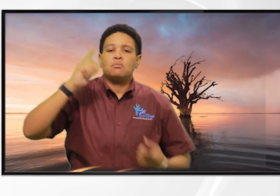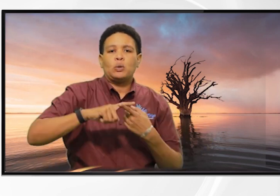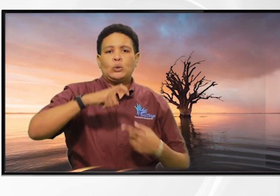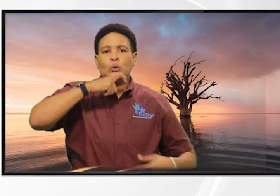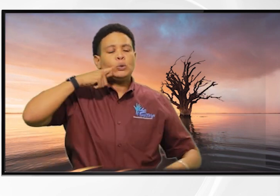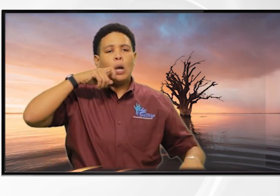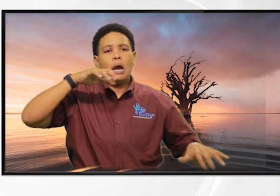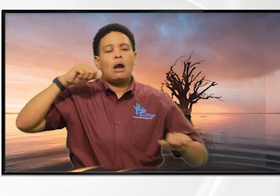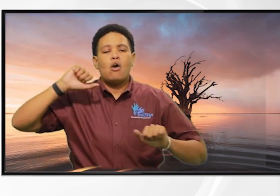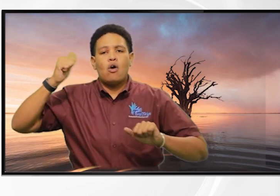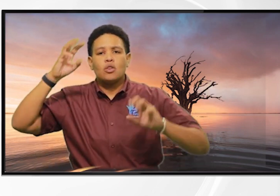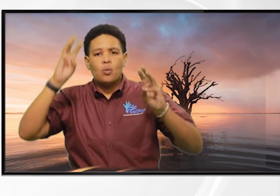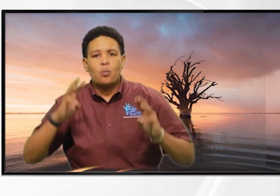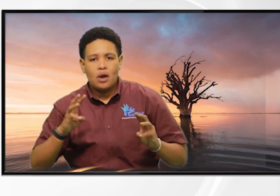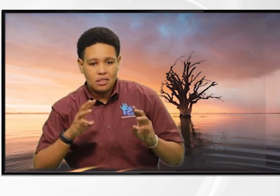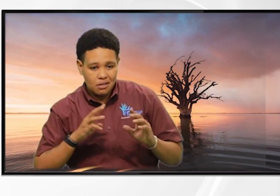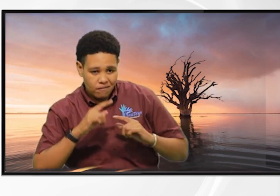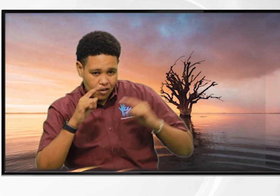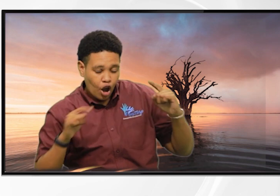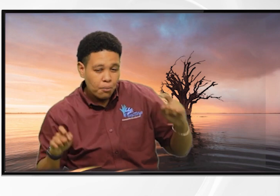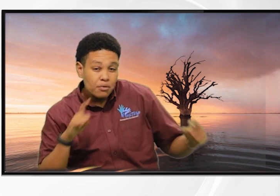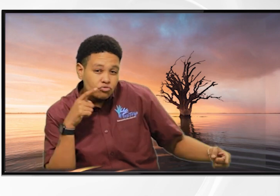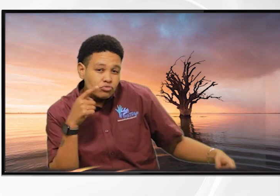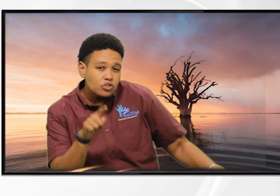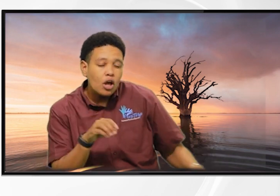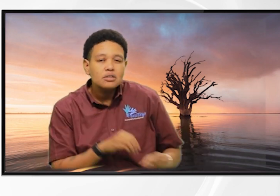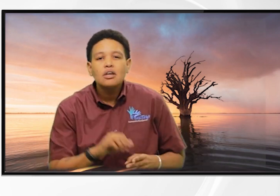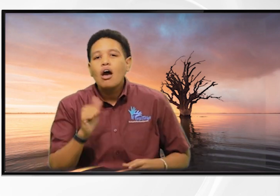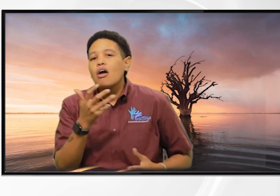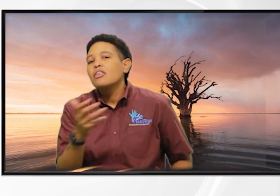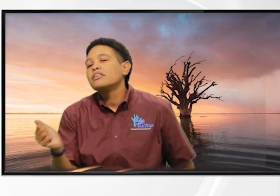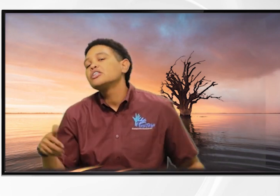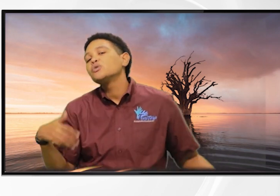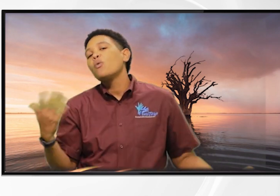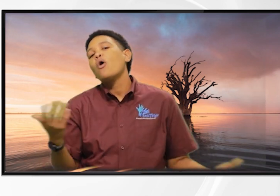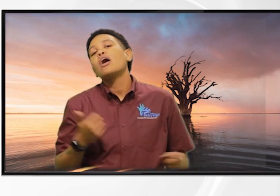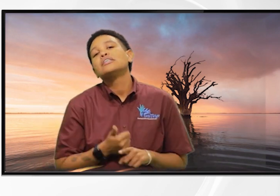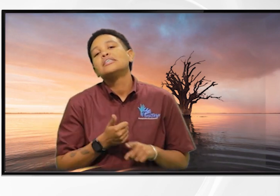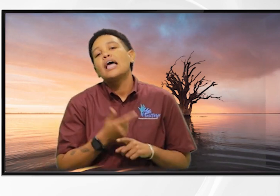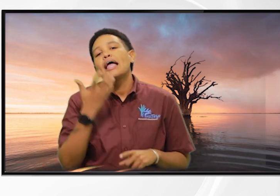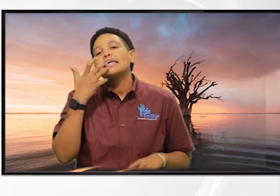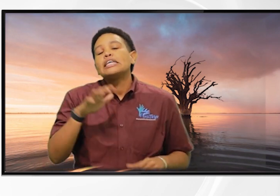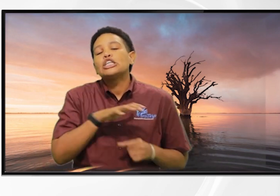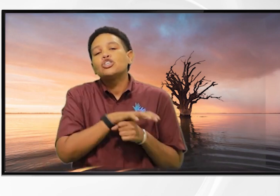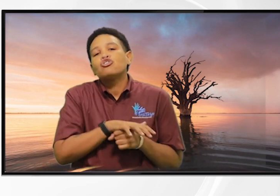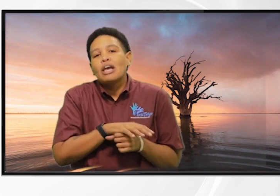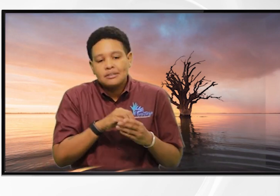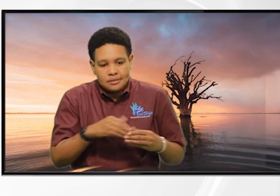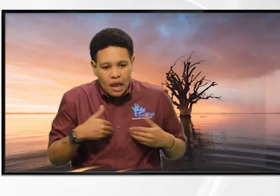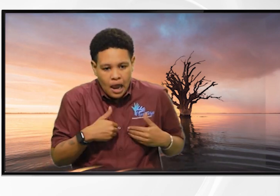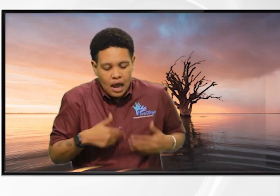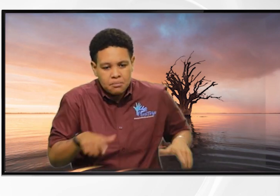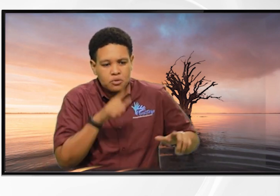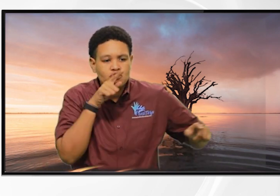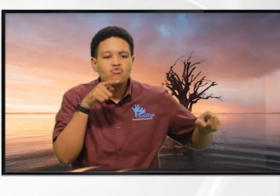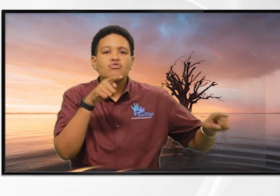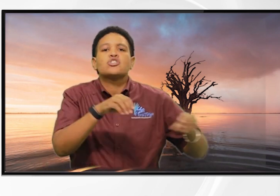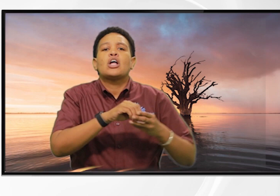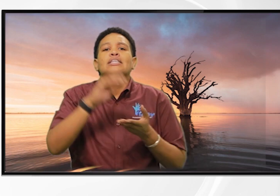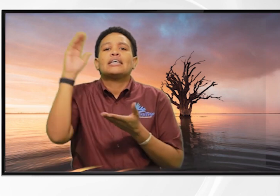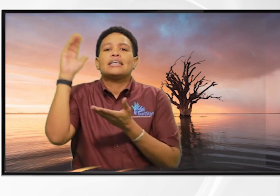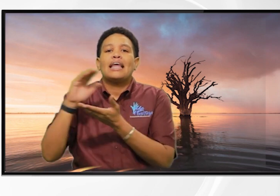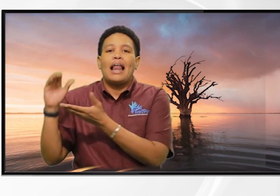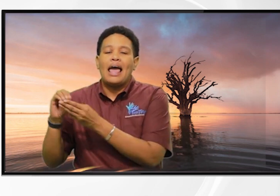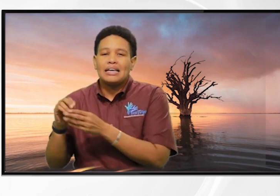climate variables may result in, among other things, heat stress in livestock, resulting in declines in